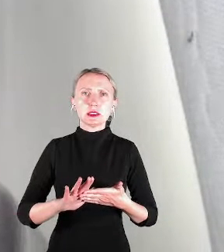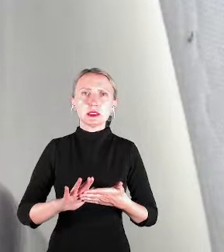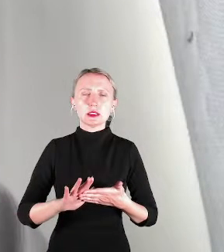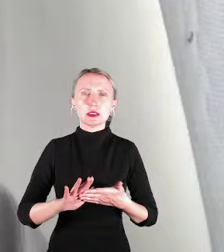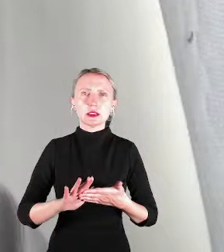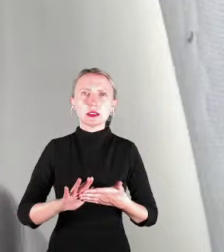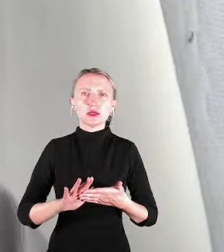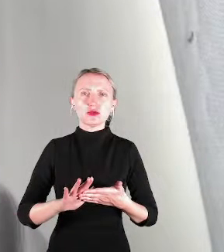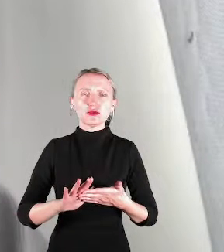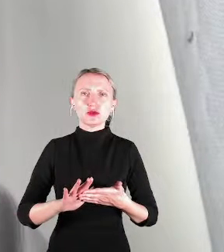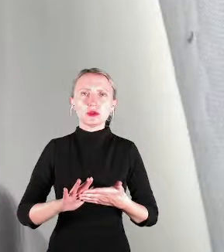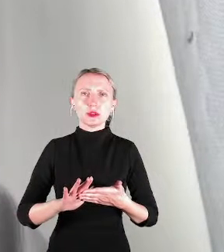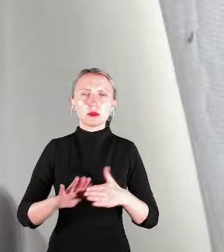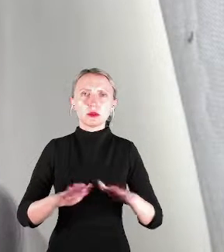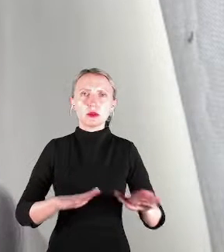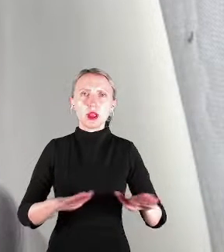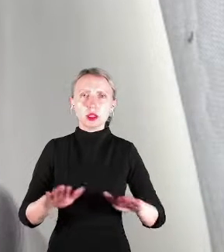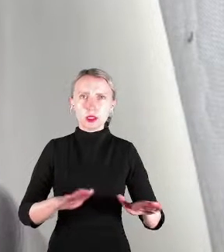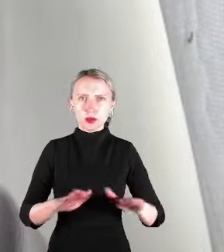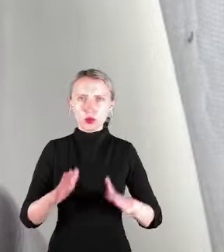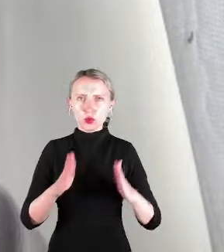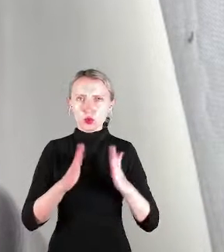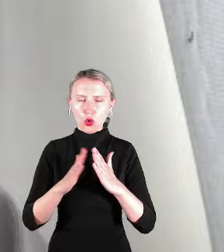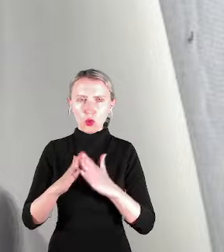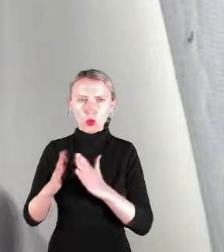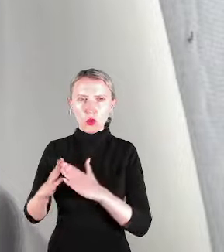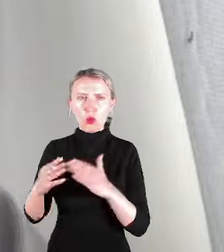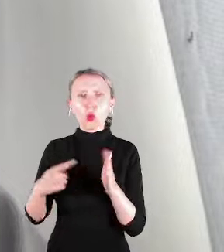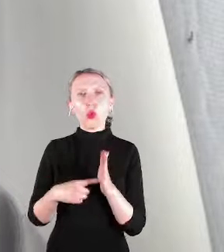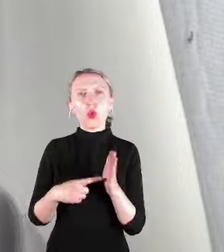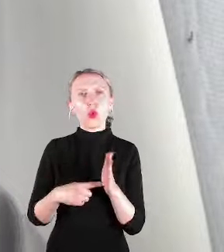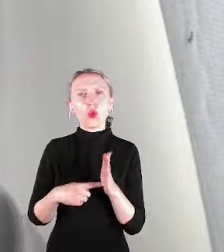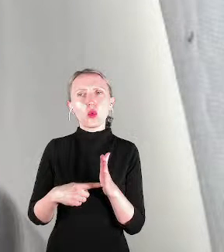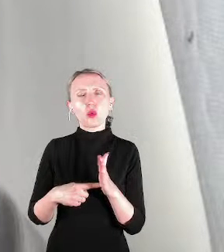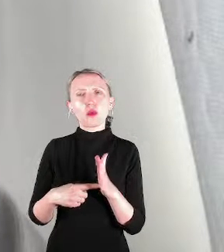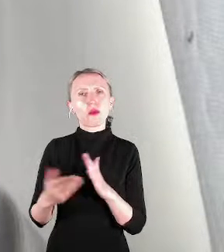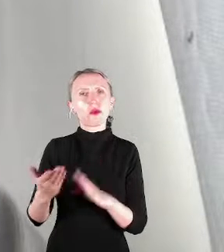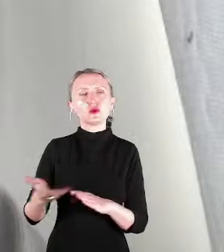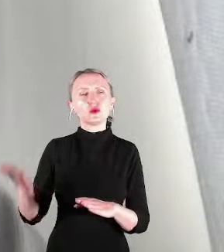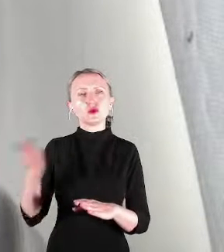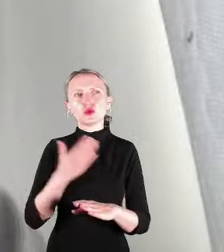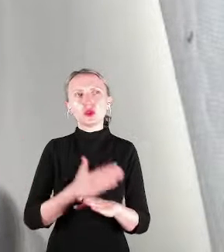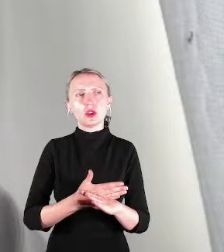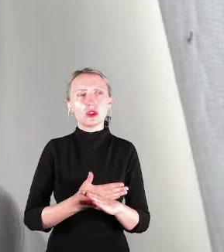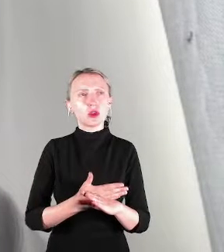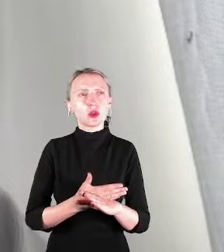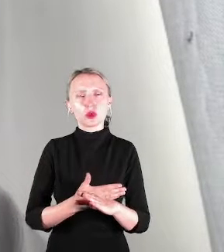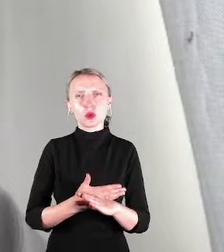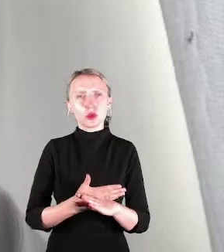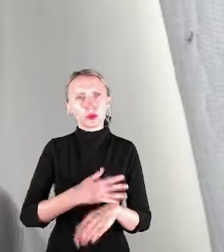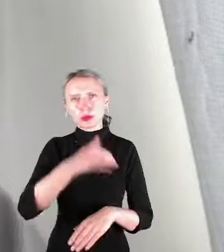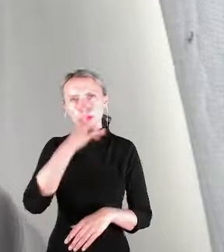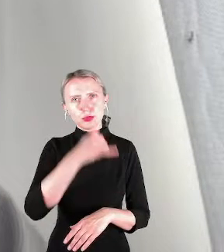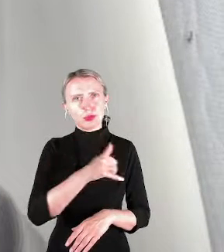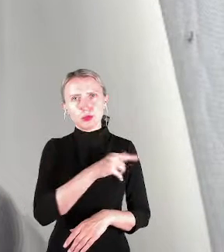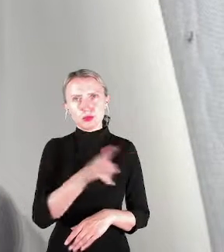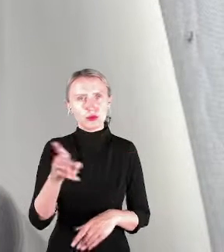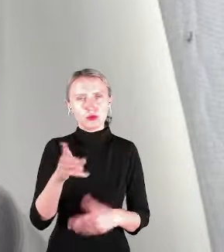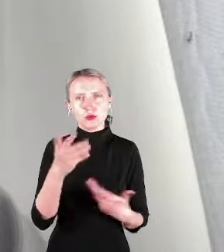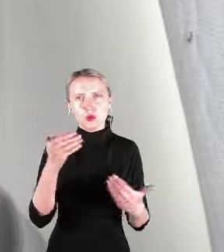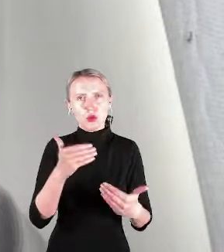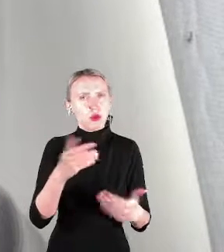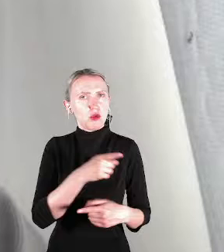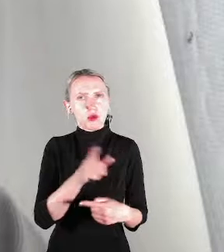these demolitions were then partly ideological conditions.